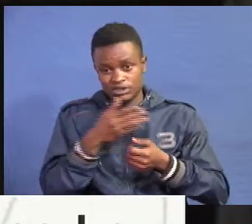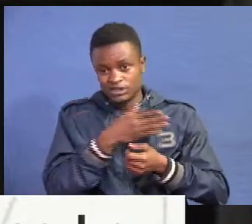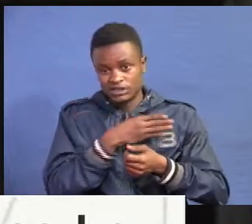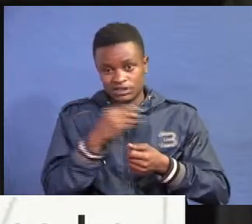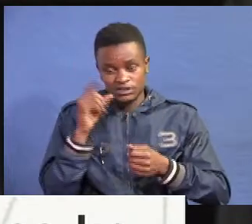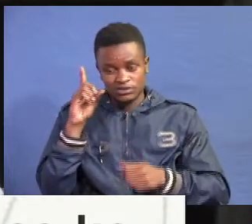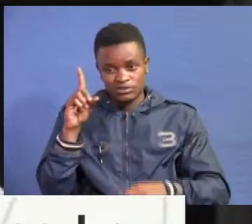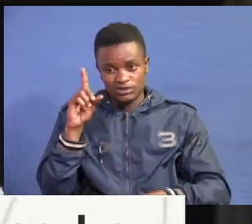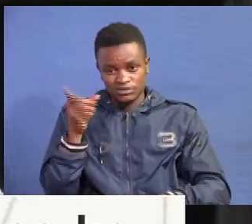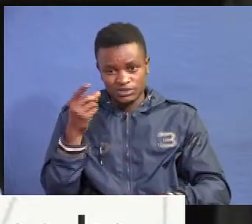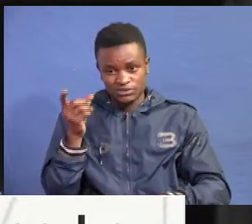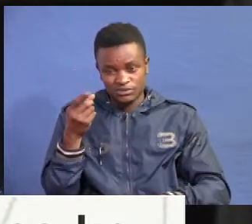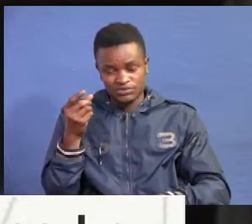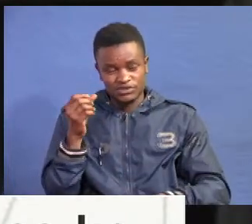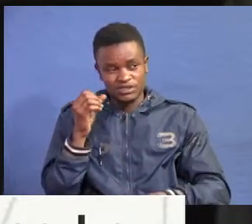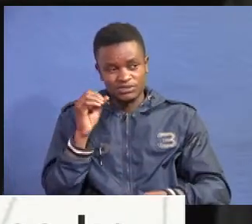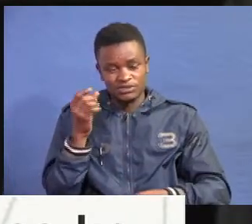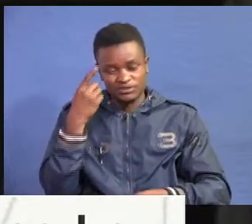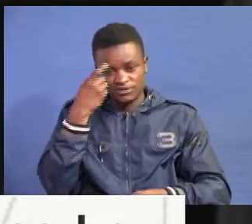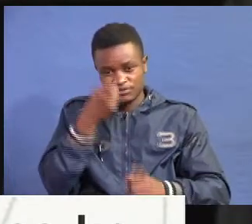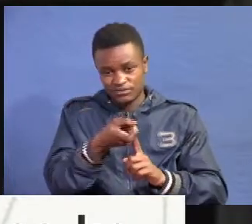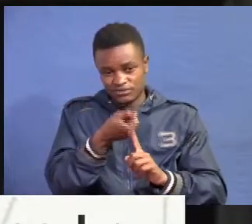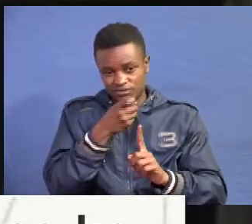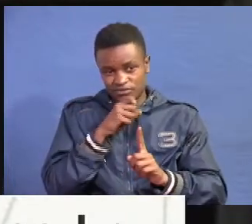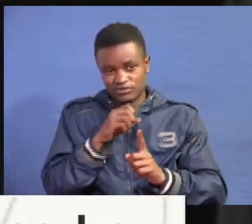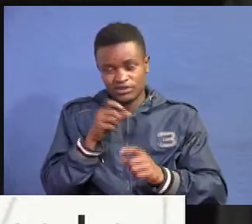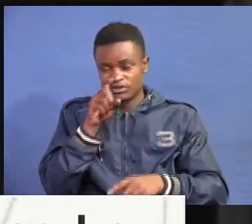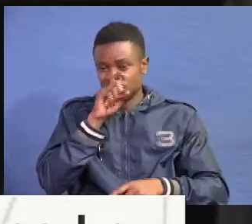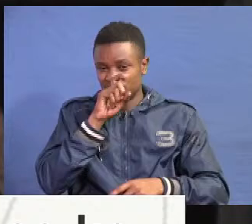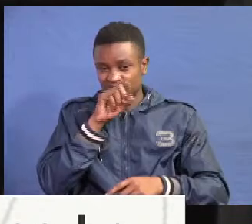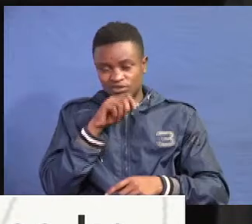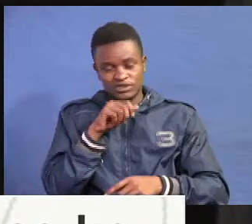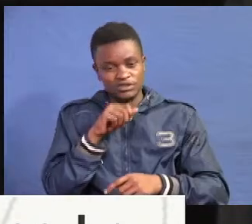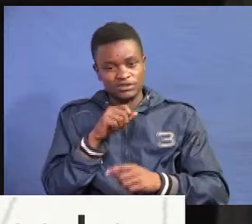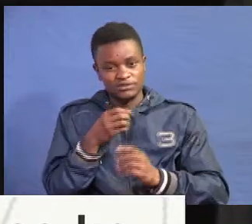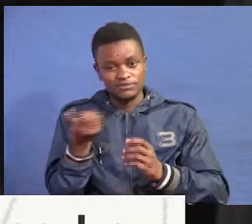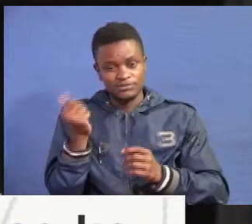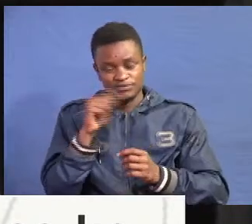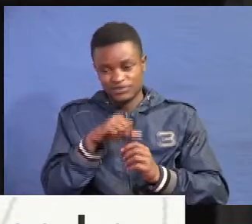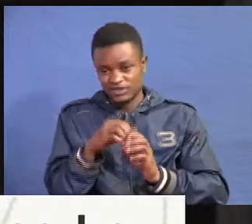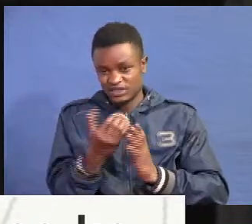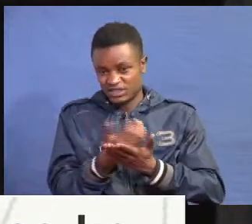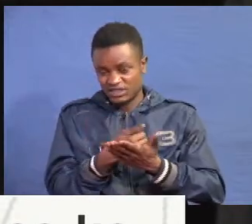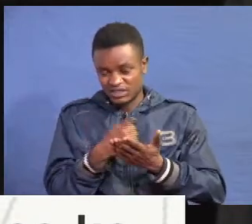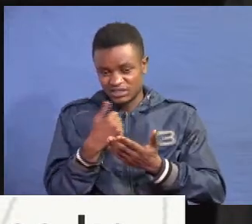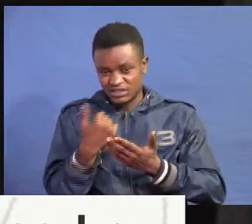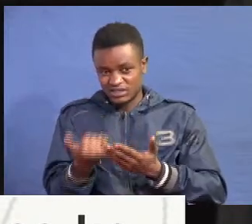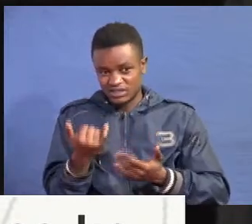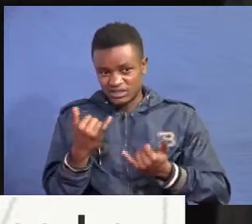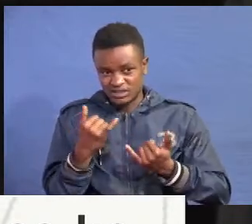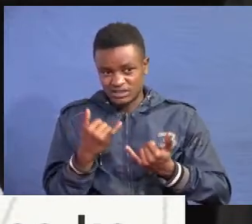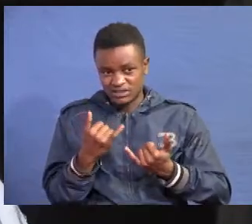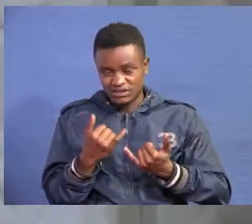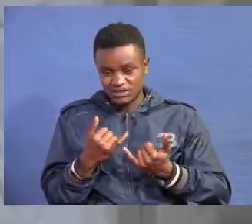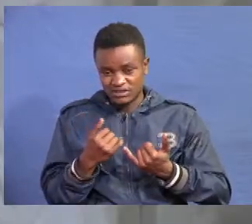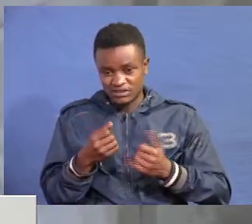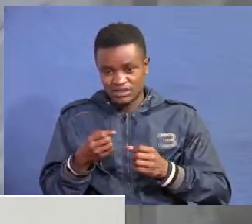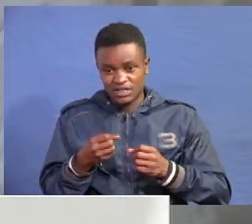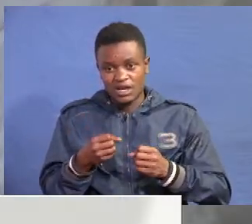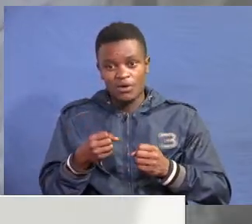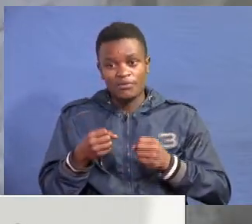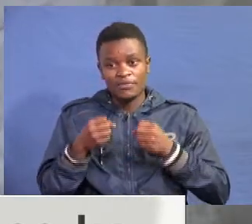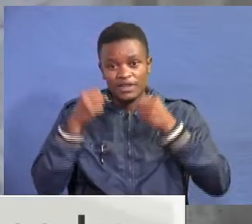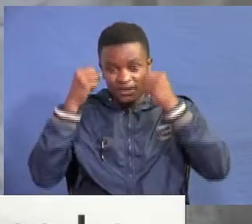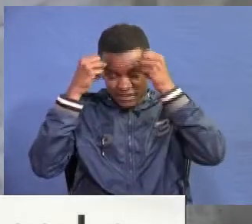1,040,000 was from chicks, nothing else. After that, nestled at the heart of these industries, Winnie Cheruyot, a special needs teacher at